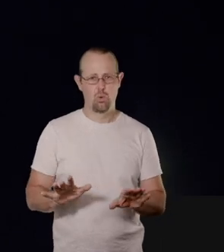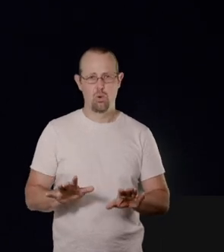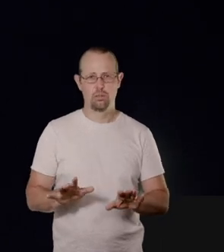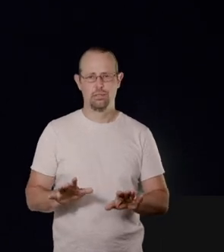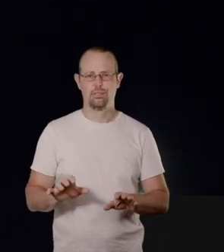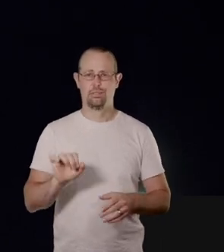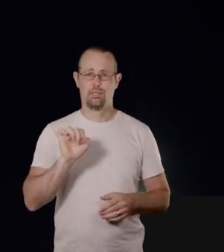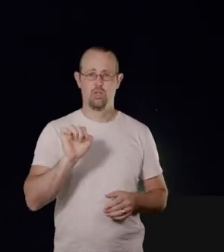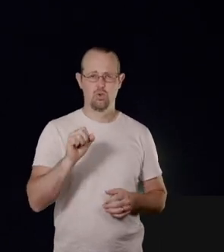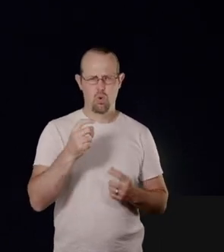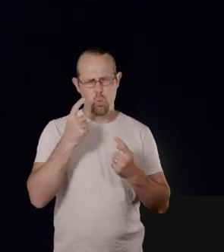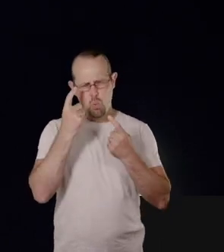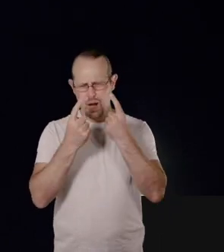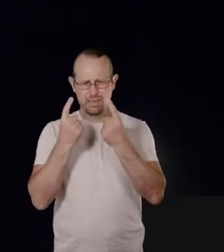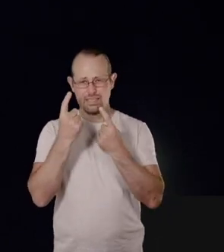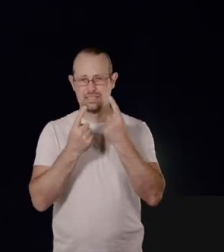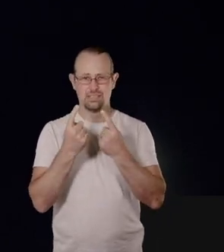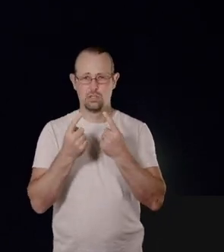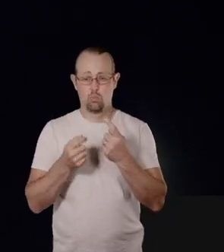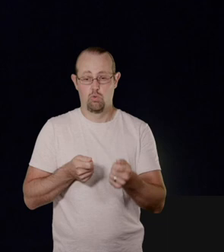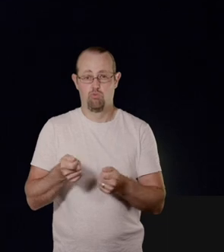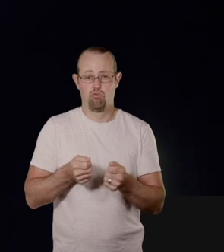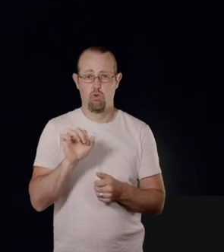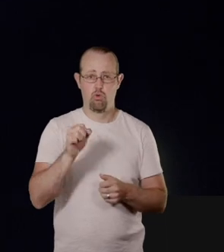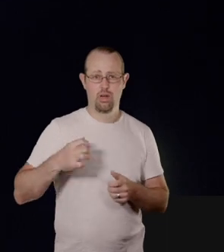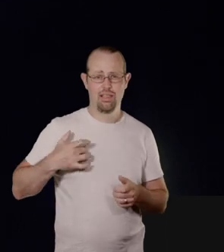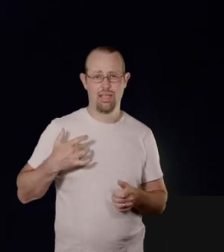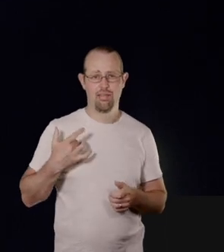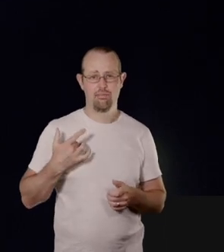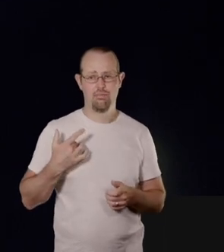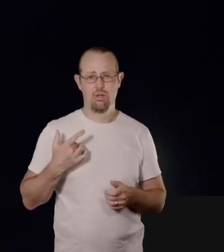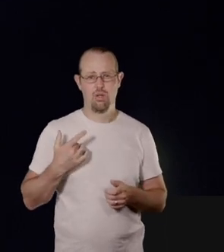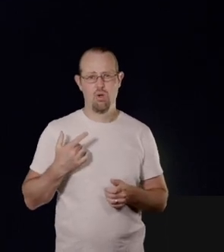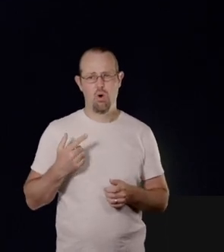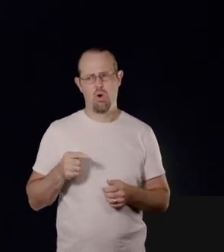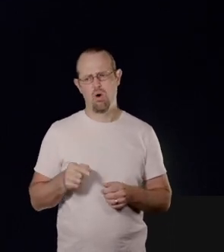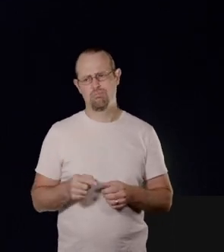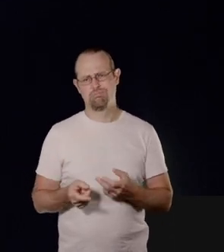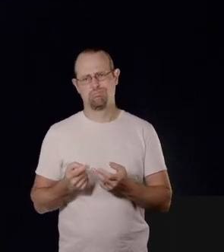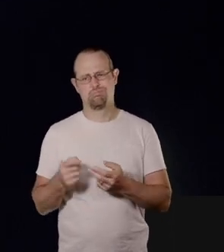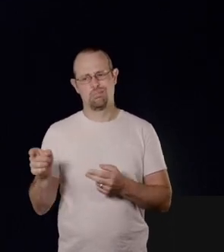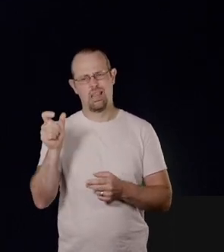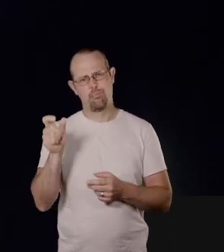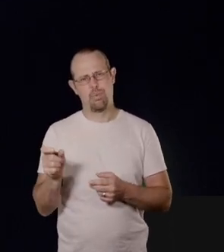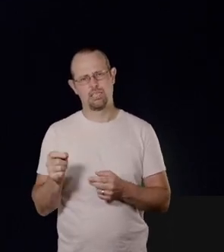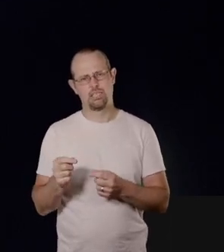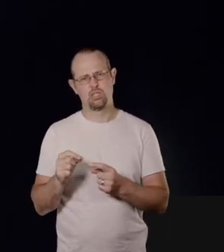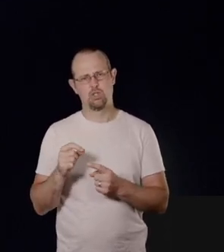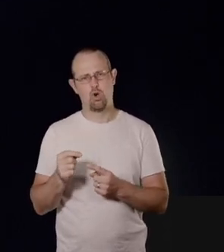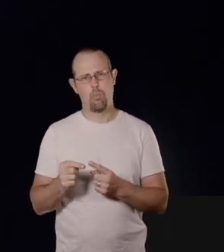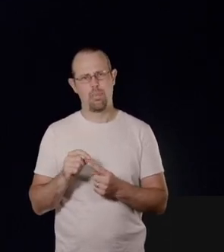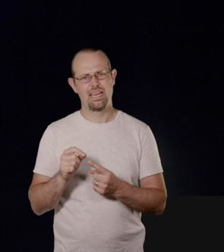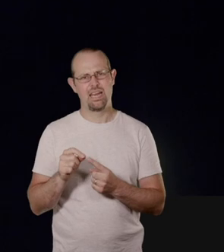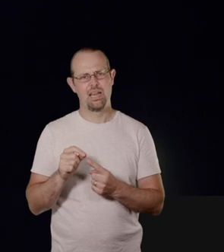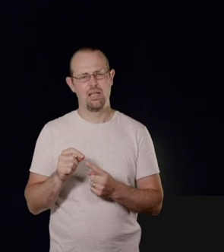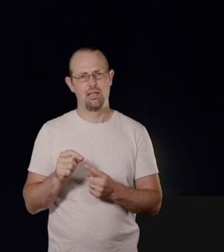will have the run of the house. If you don't, someone else's opinion will have the run of the house. We can also understand